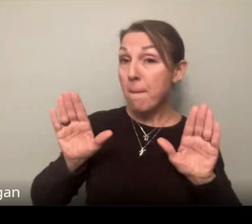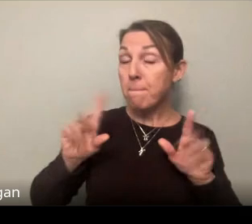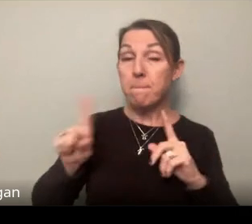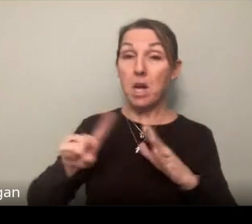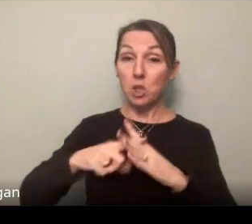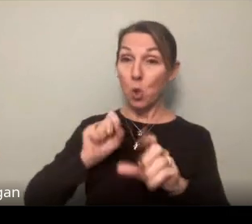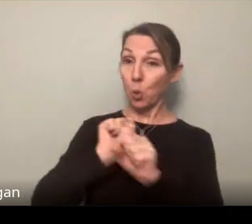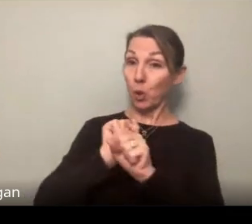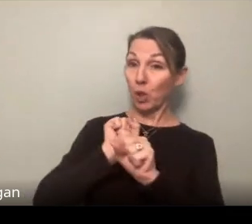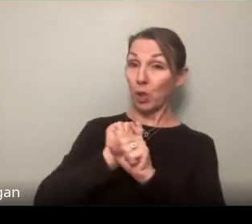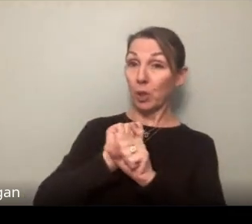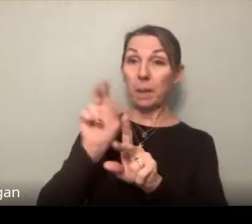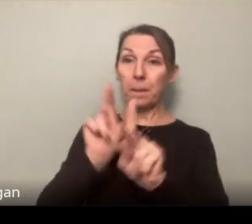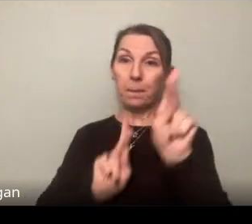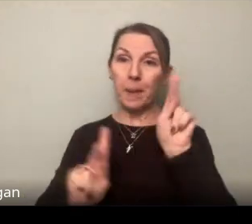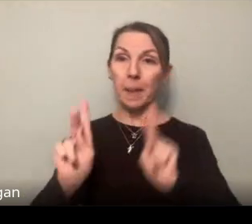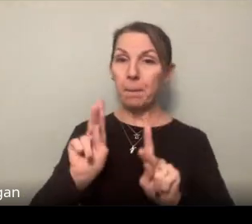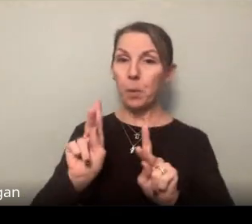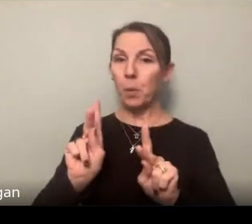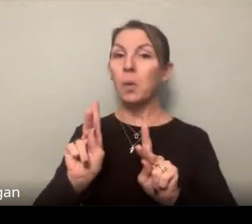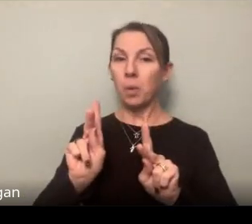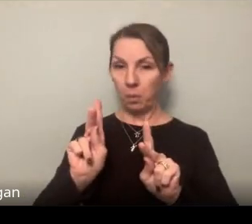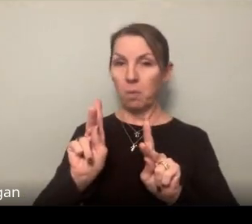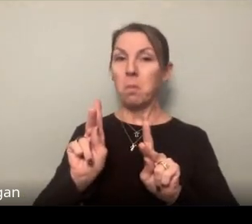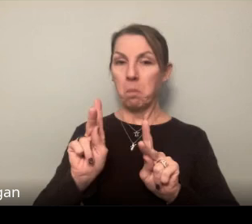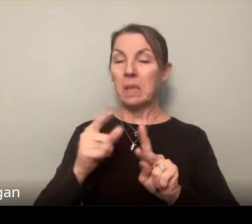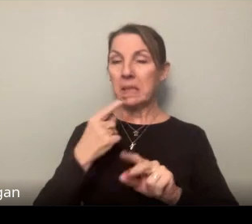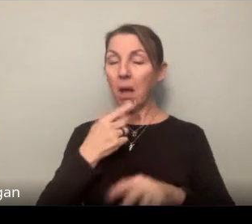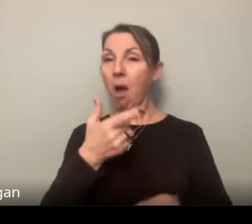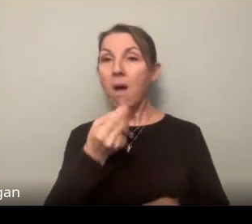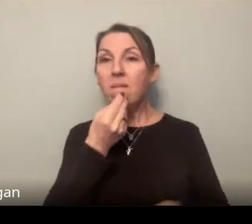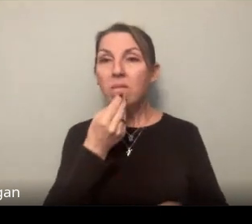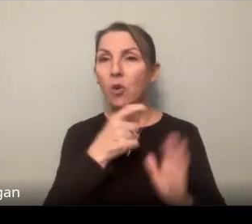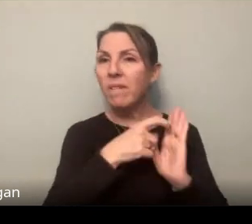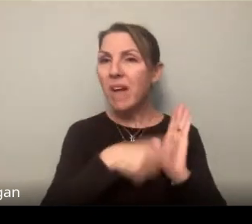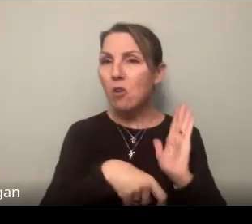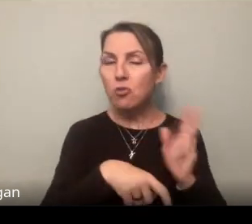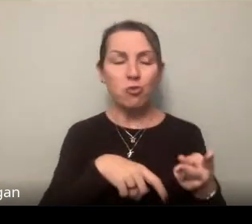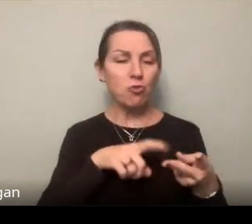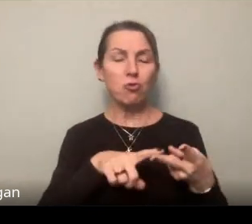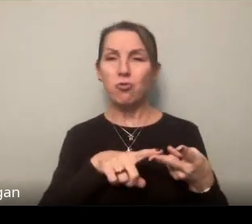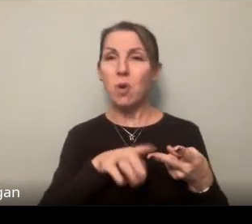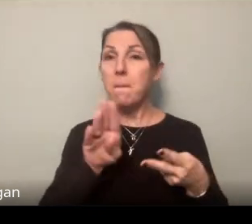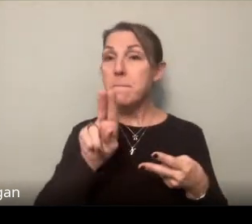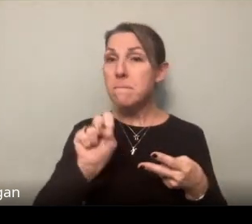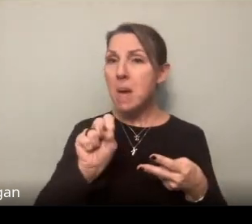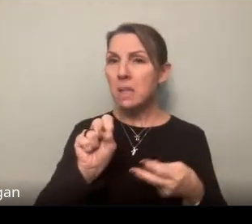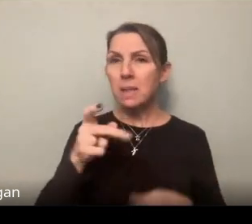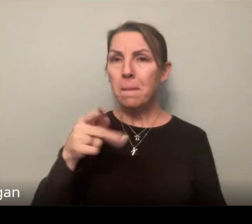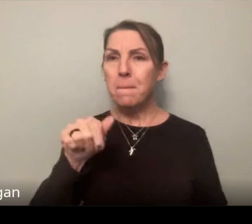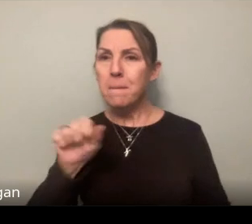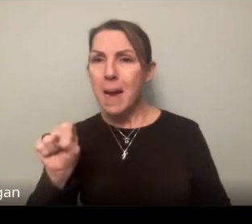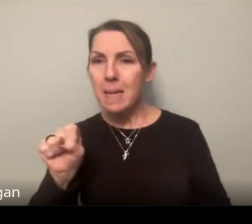started working, people gave like, okay, here's a food voucher here, here's a bus pass here, but really